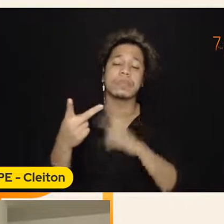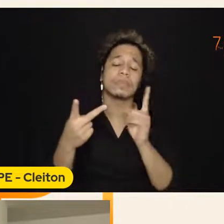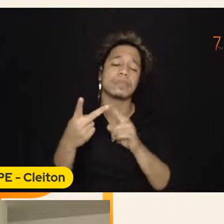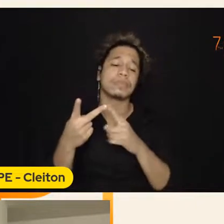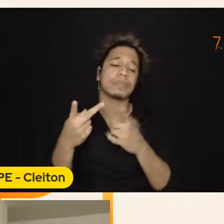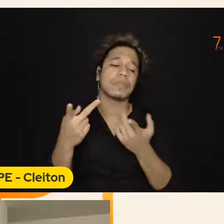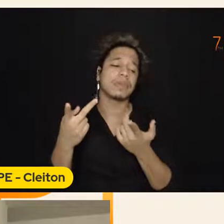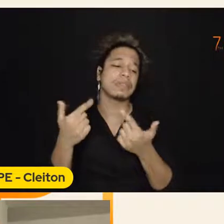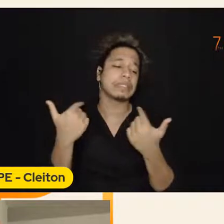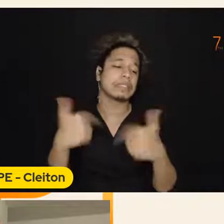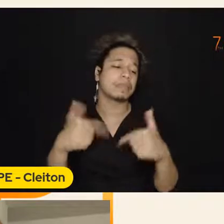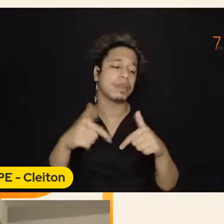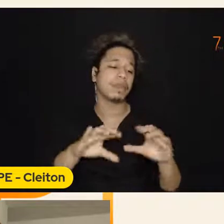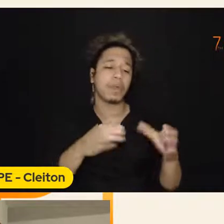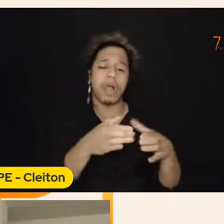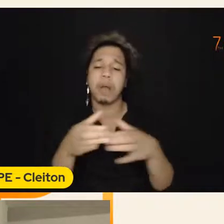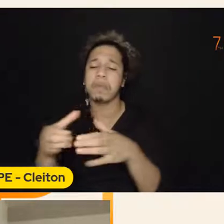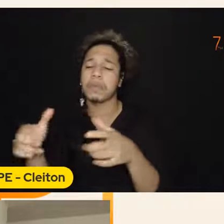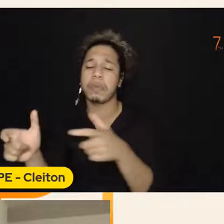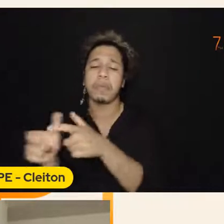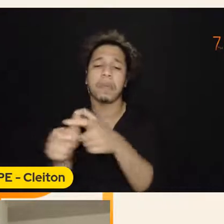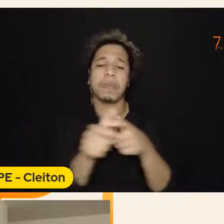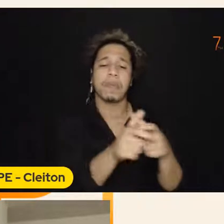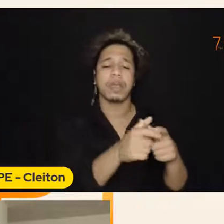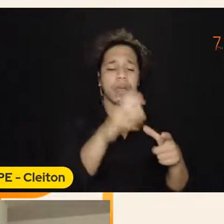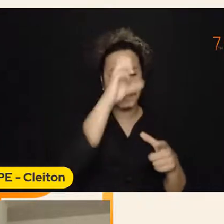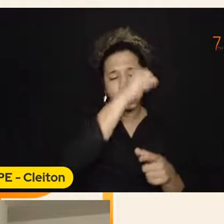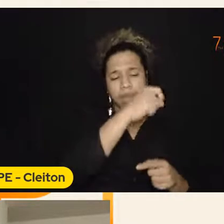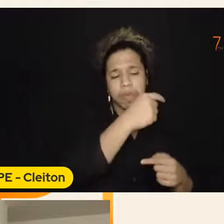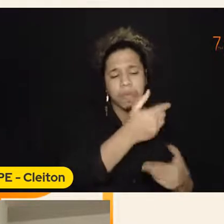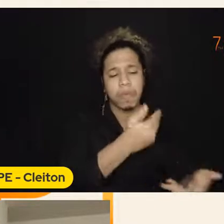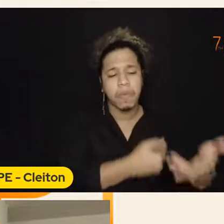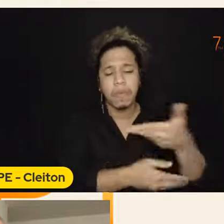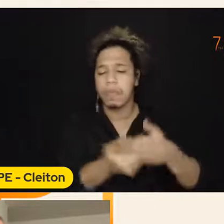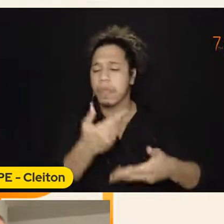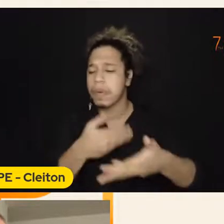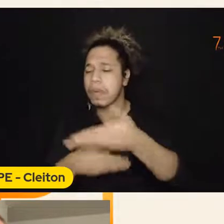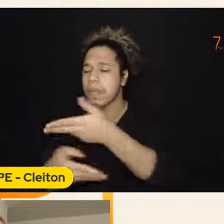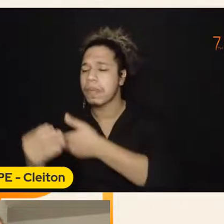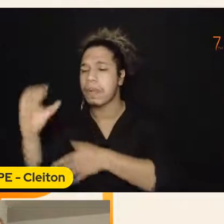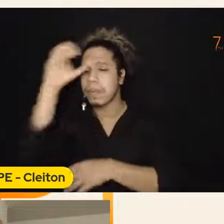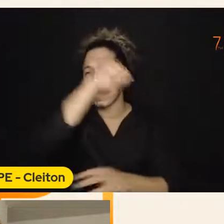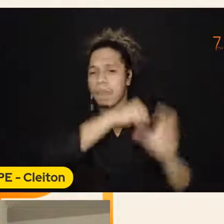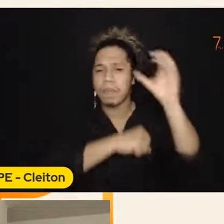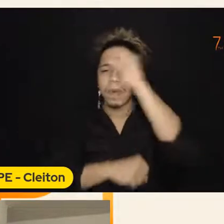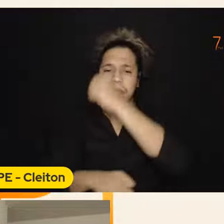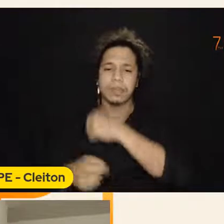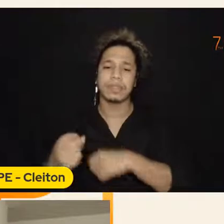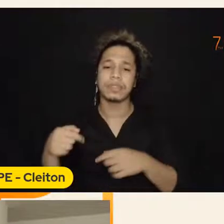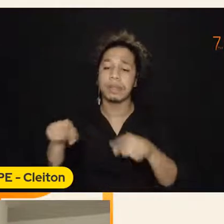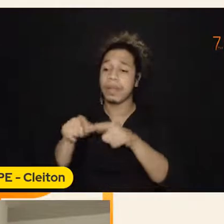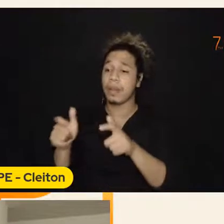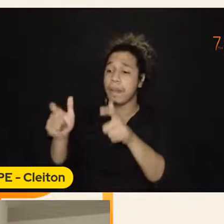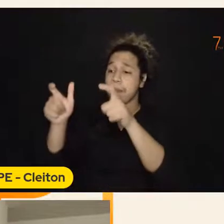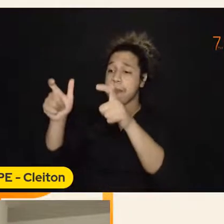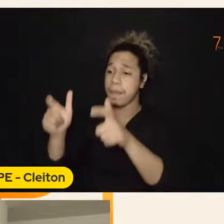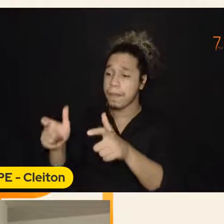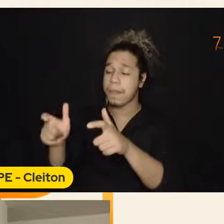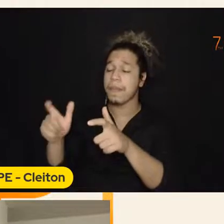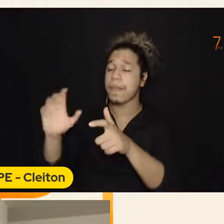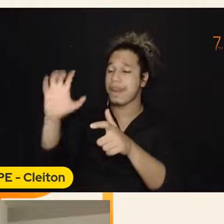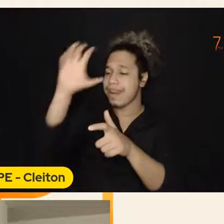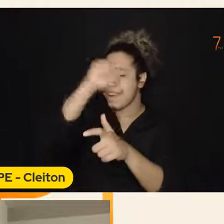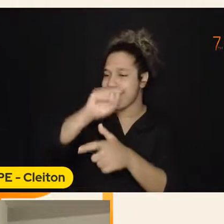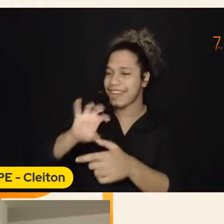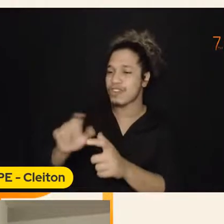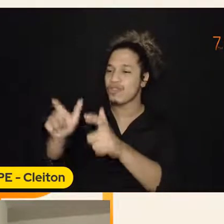Nations communities and learning from them more than ever, we are talking about place-based learning. It's not just being in the